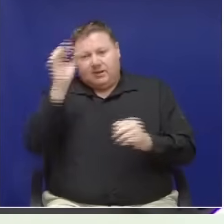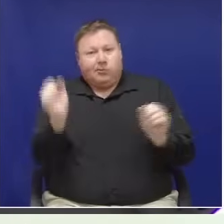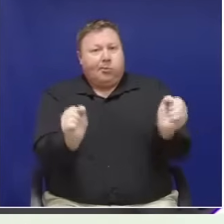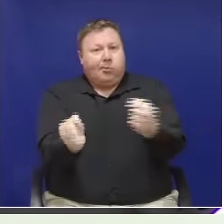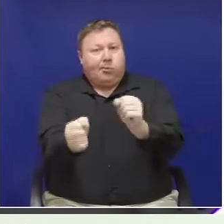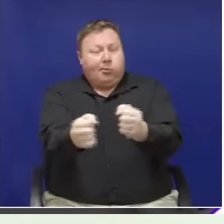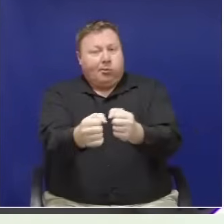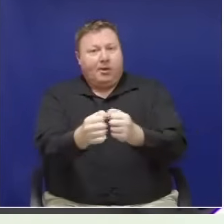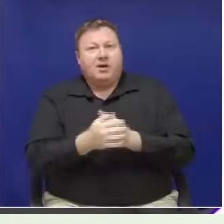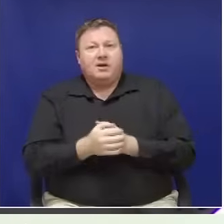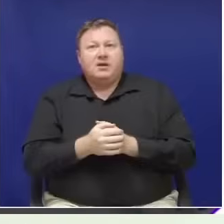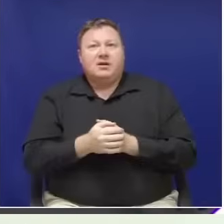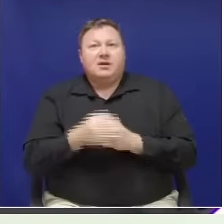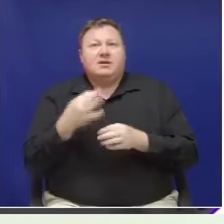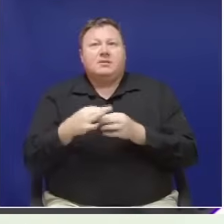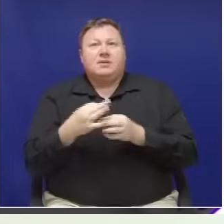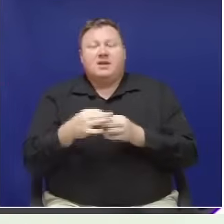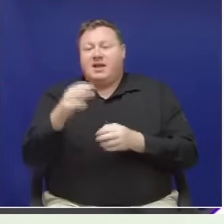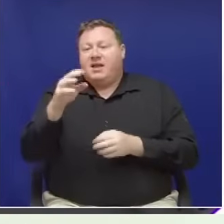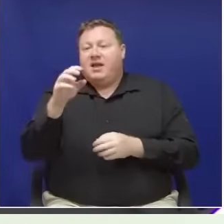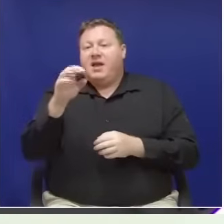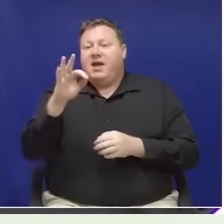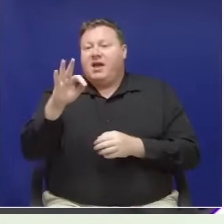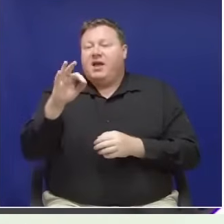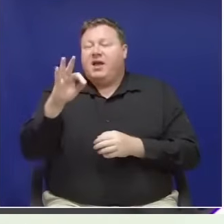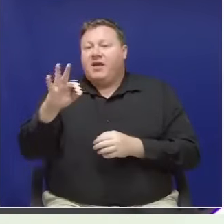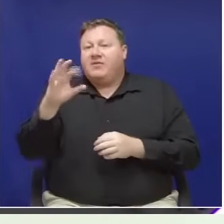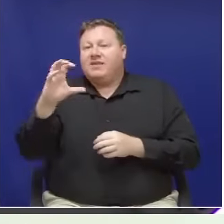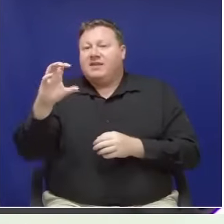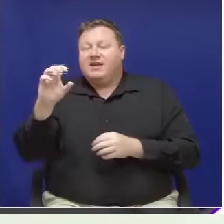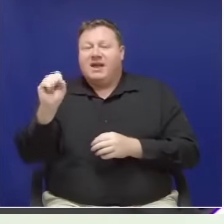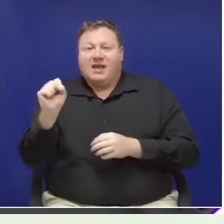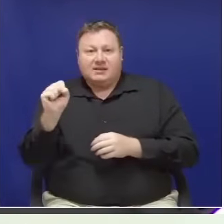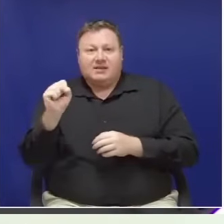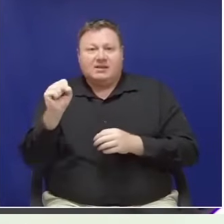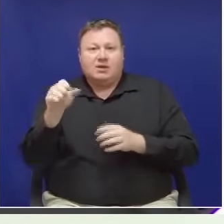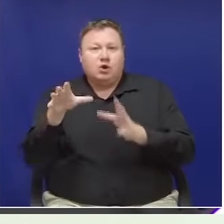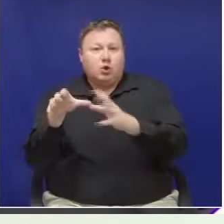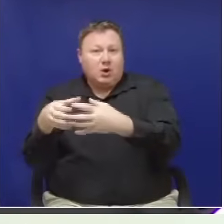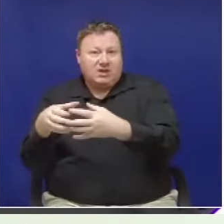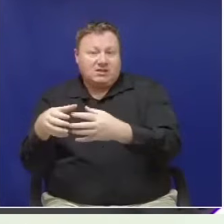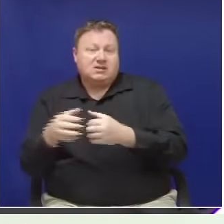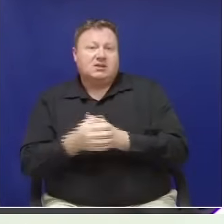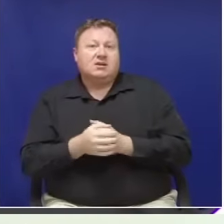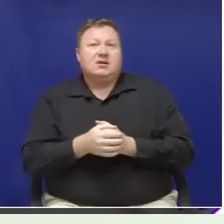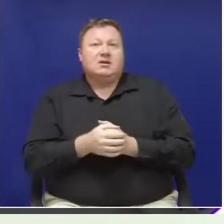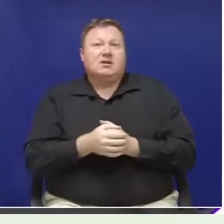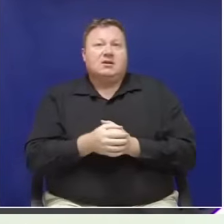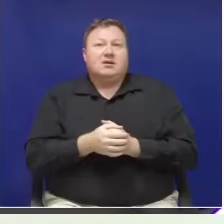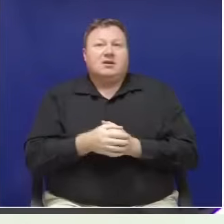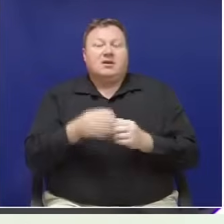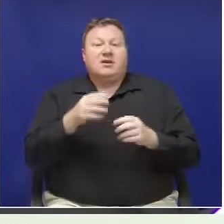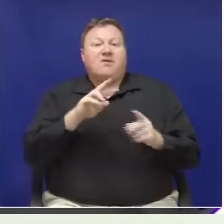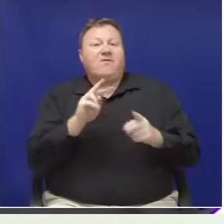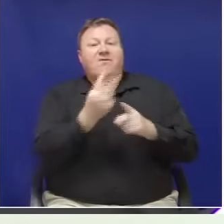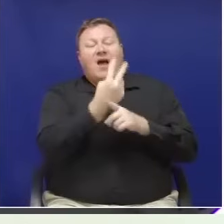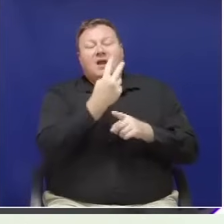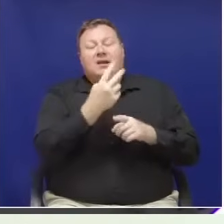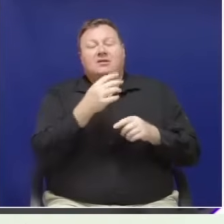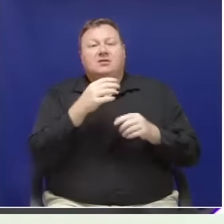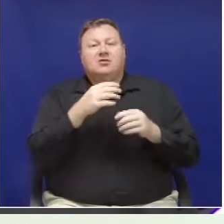particular the FCS units and your violent crime